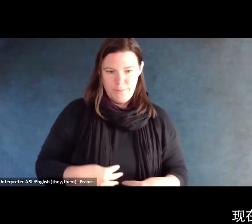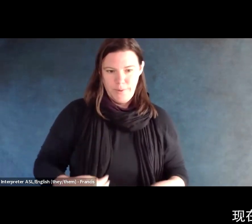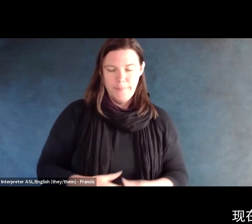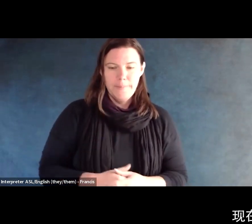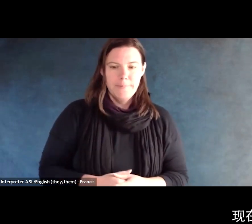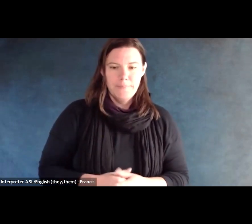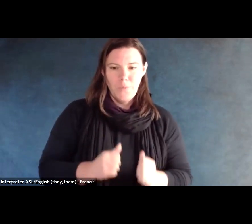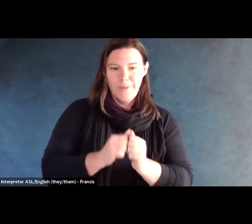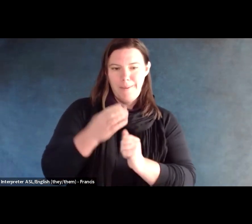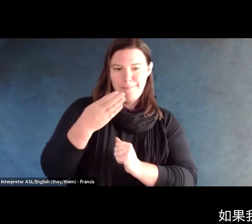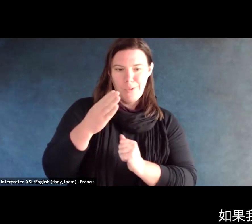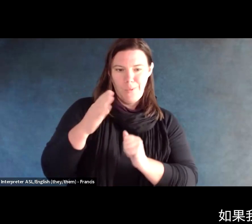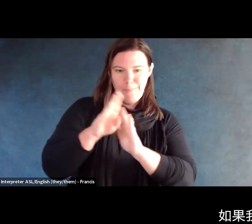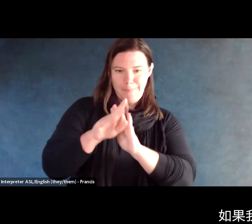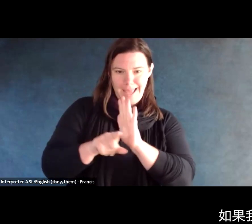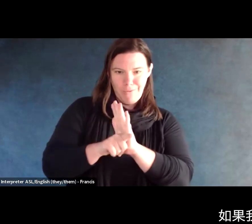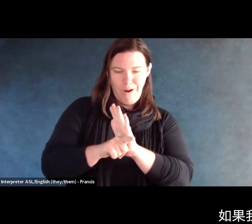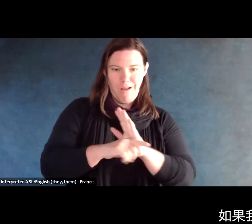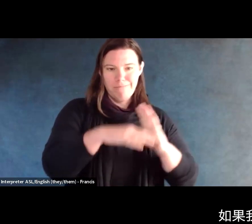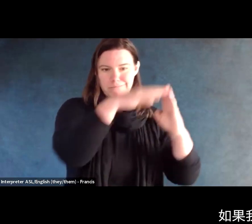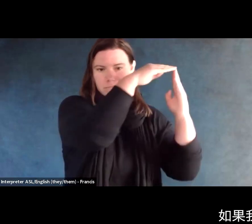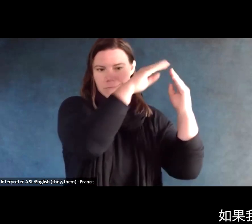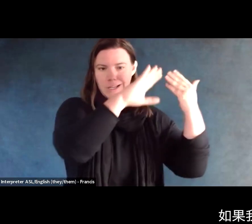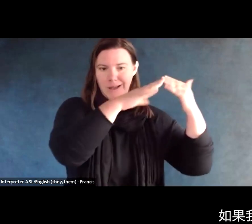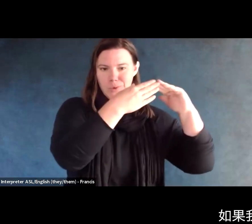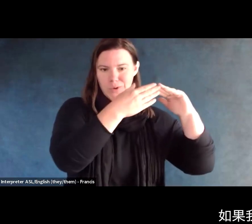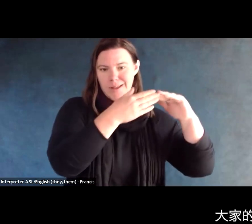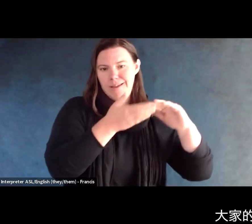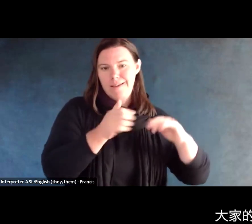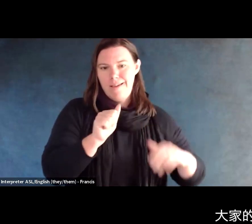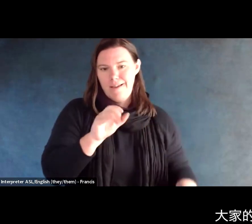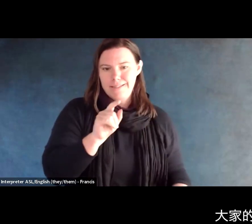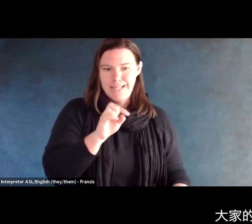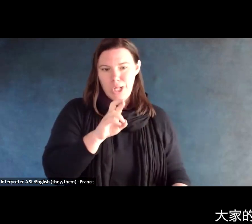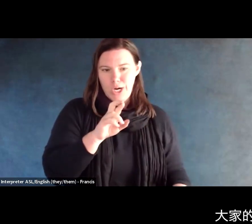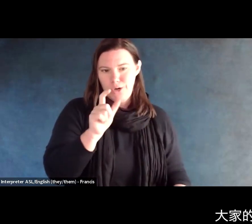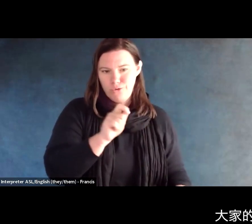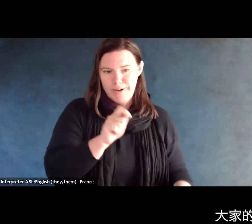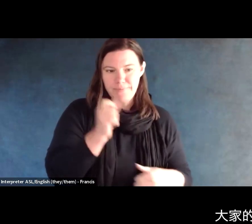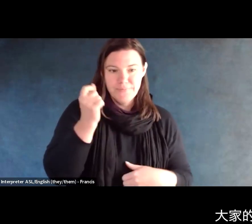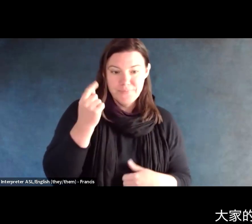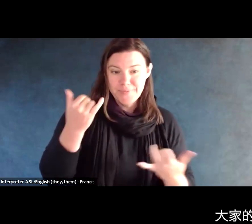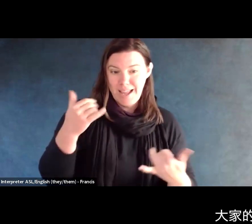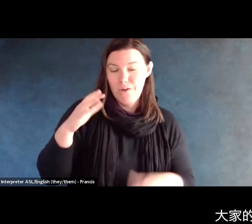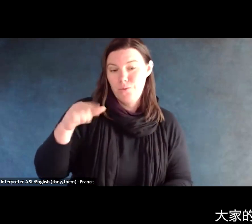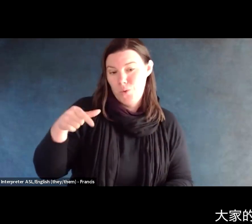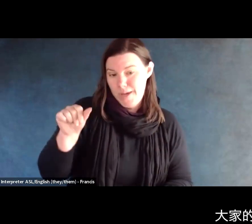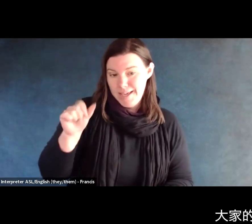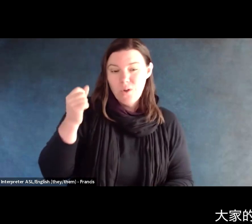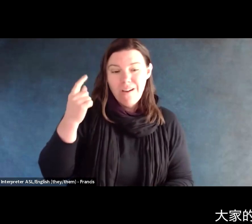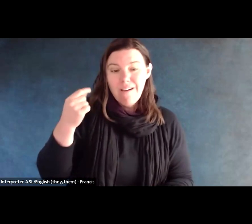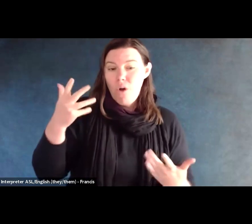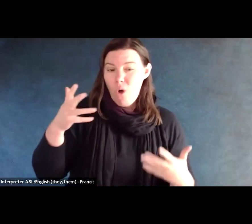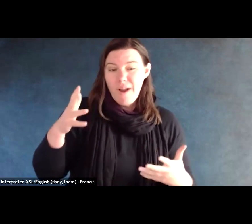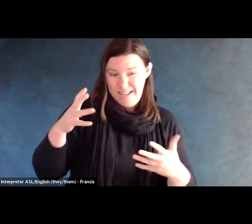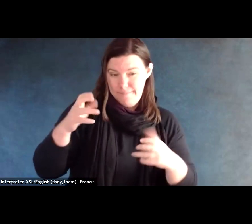for our Q&A. If we don't get to your question today, I'd like to remind you that the FAQs are posted now on our